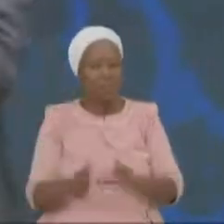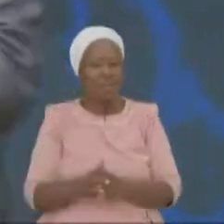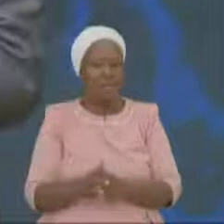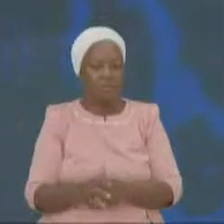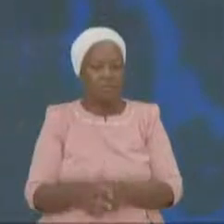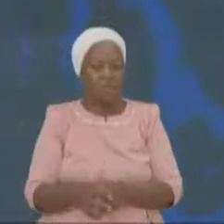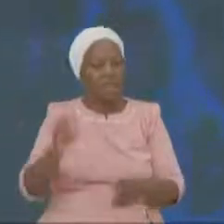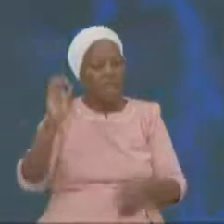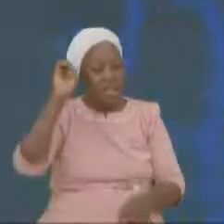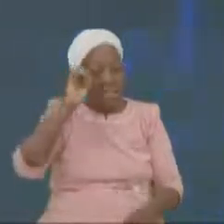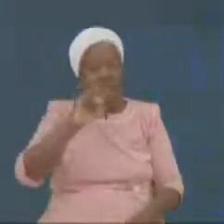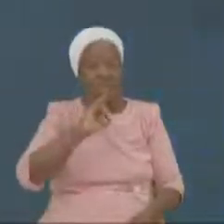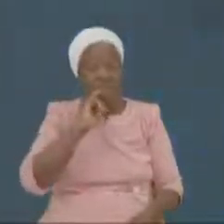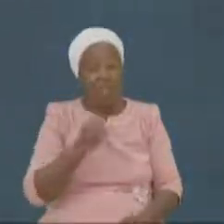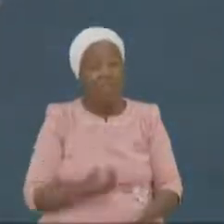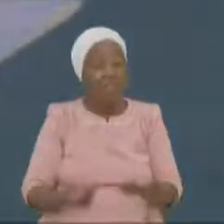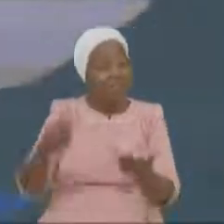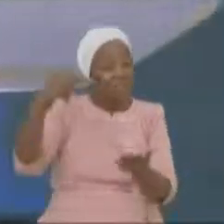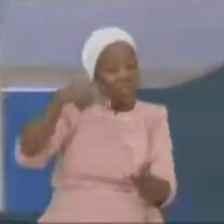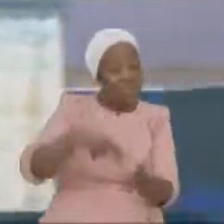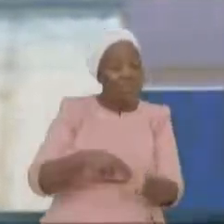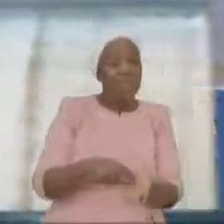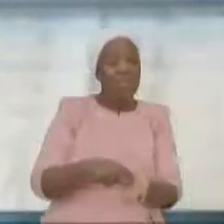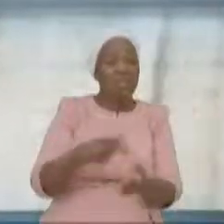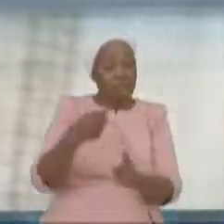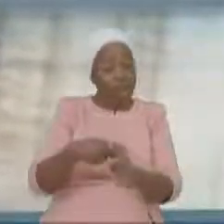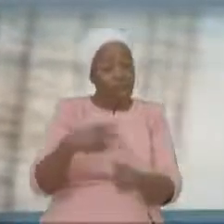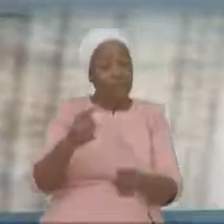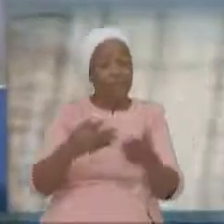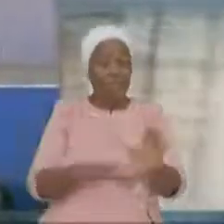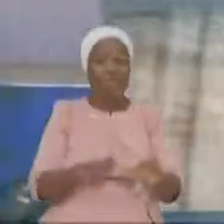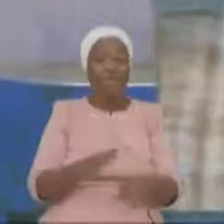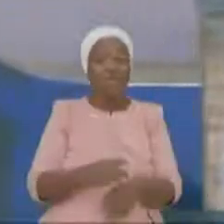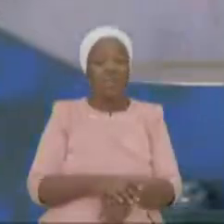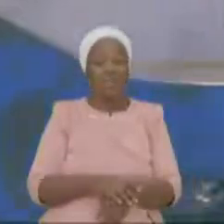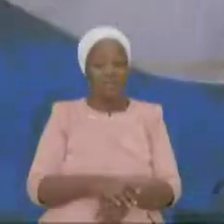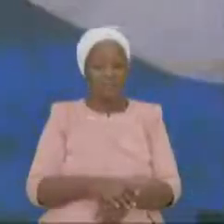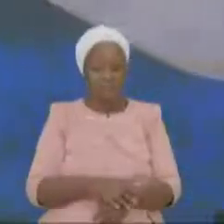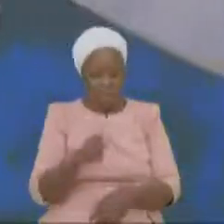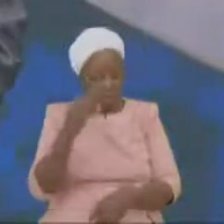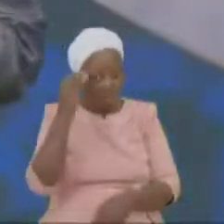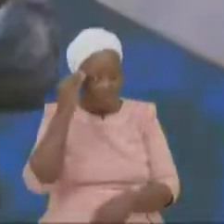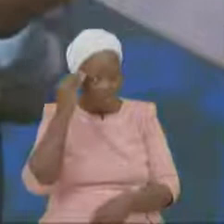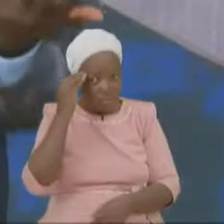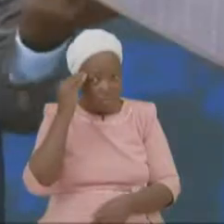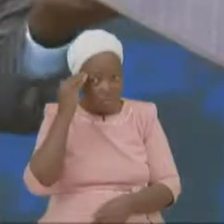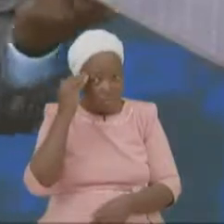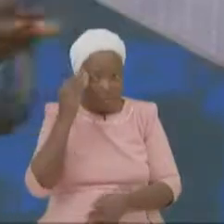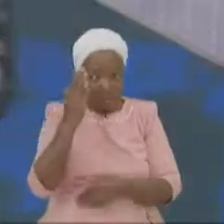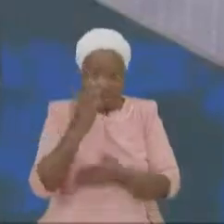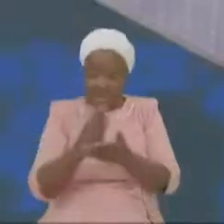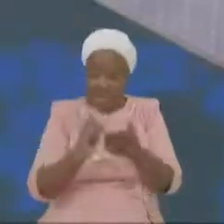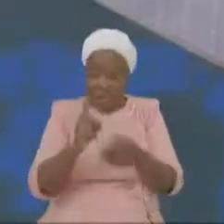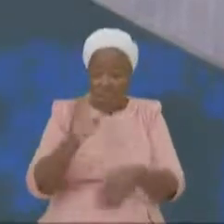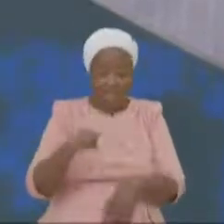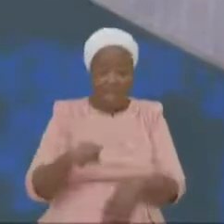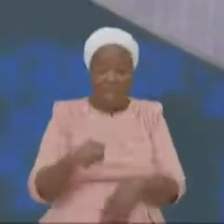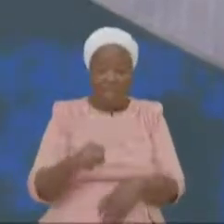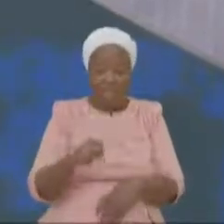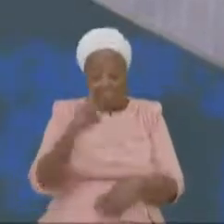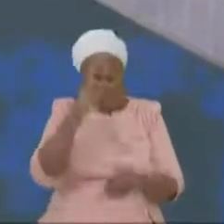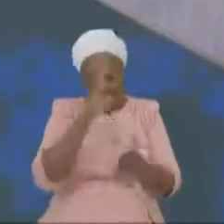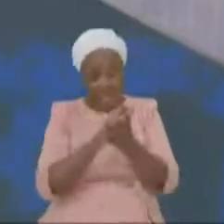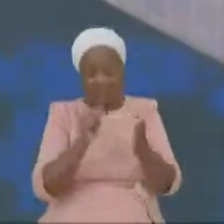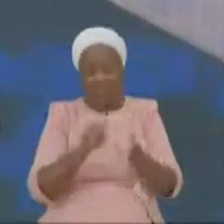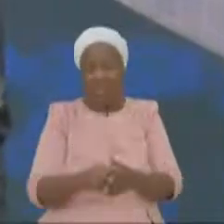He is risen from the dead. You know, somebody can believe the doctrine